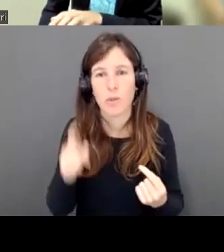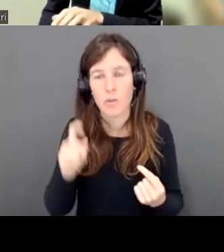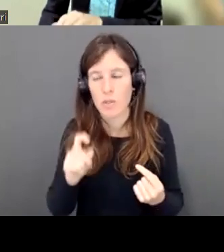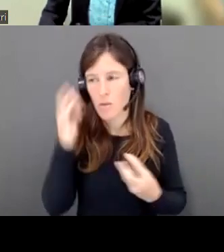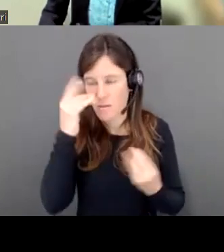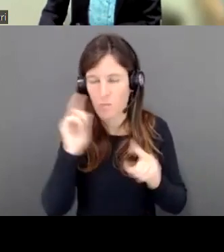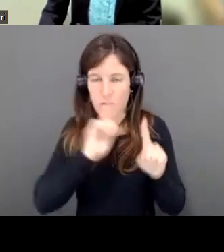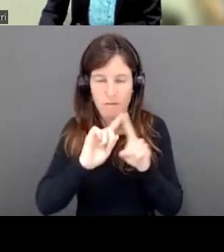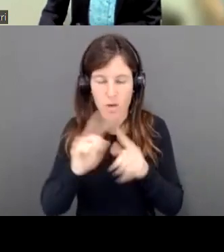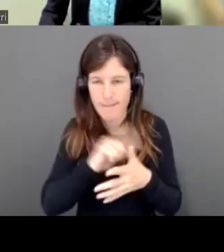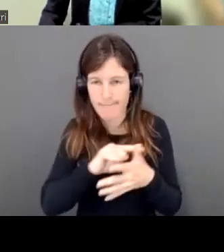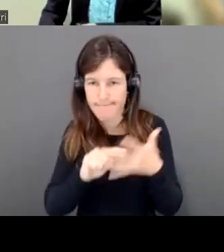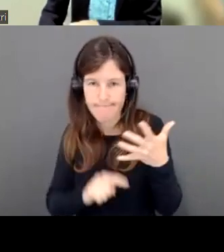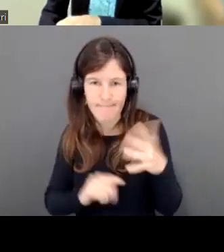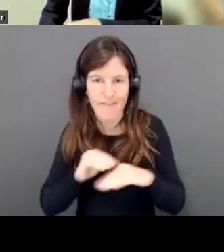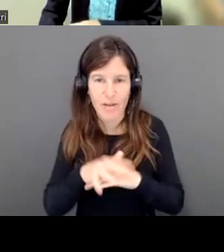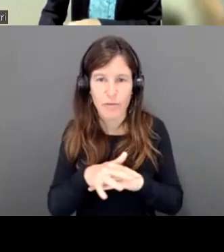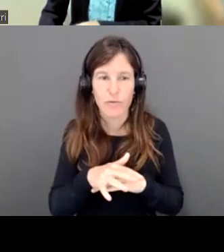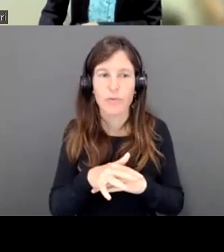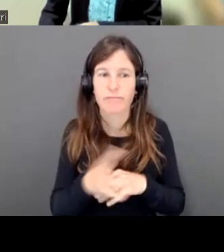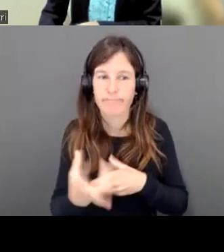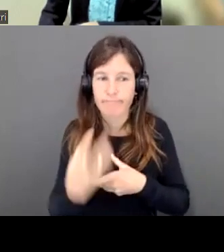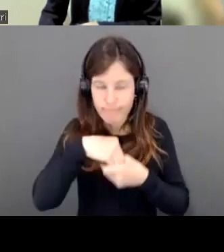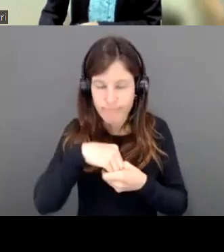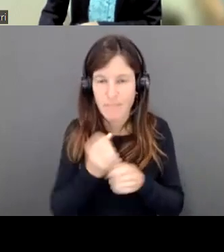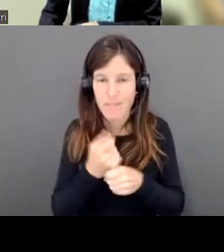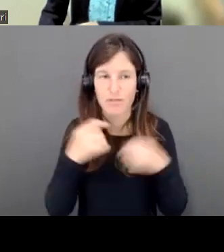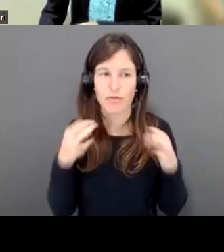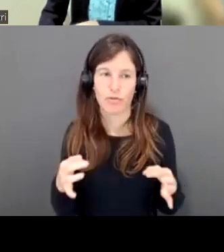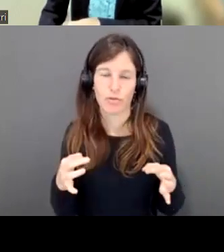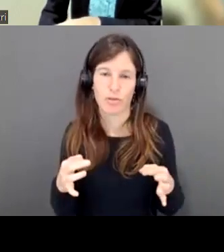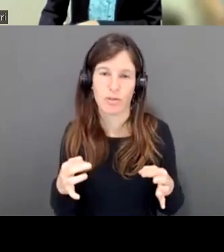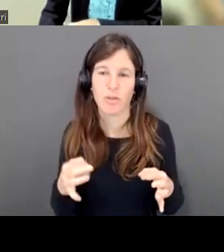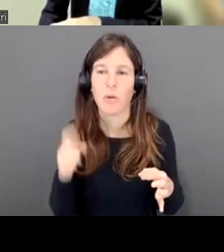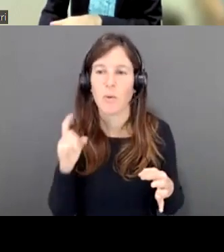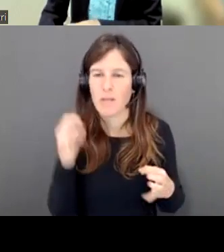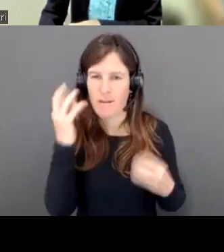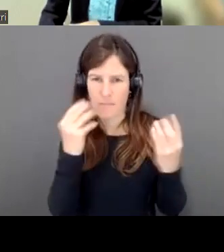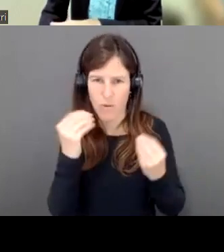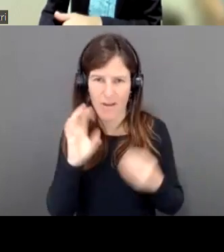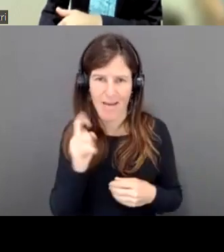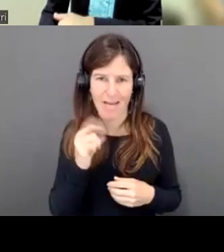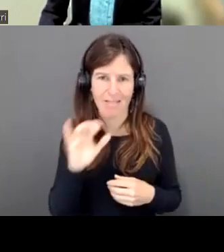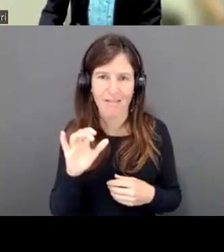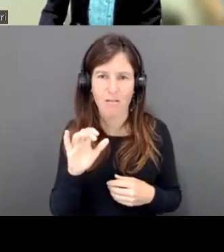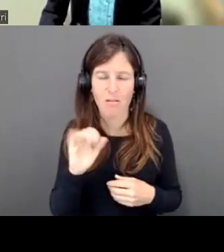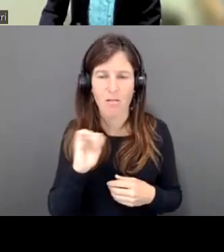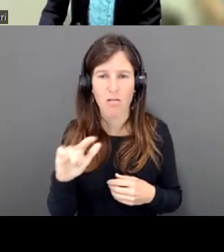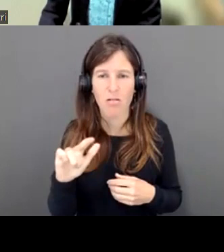that's really a critical reflection on what are the ethics issues involved, deciding what we should